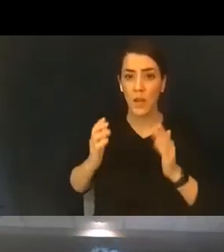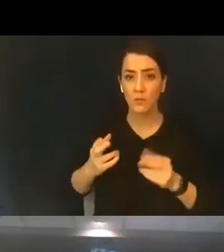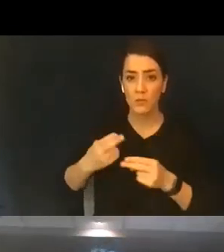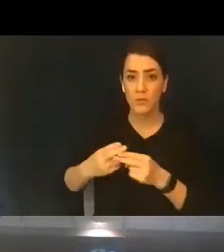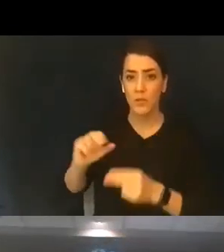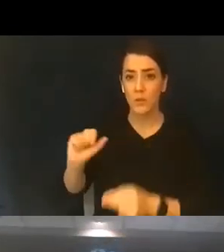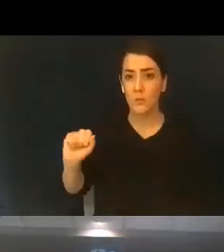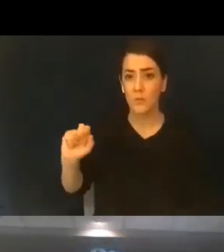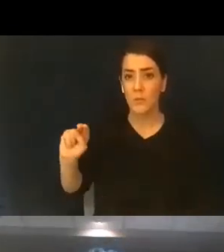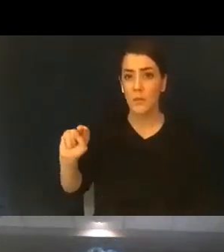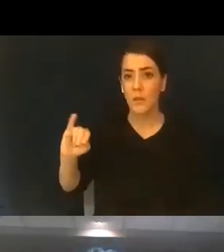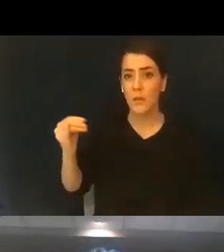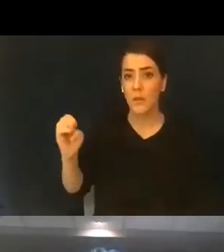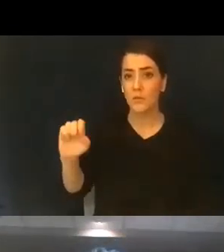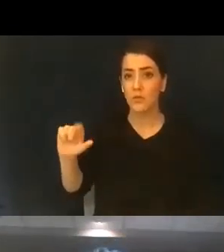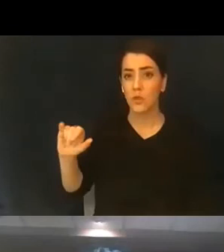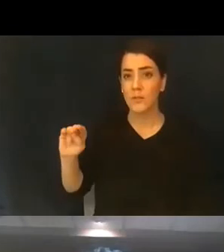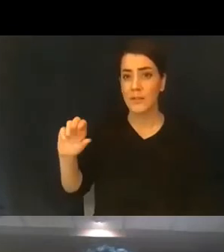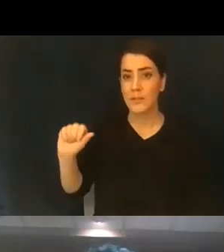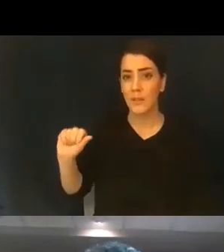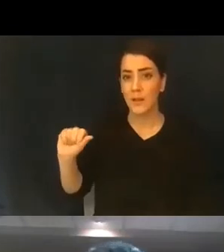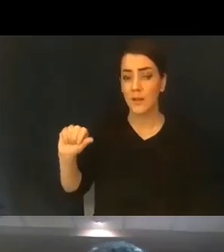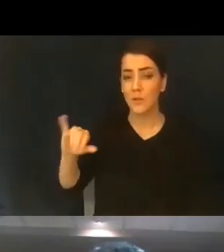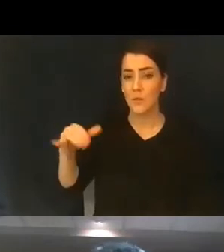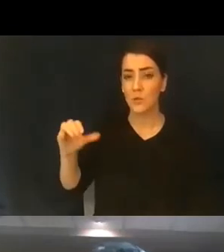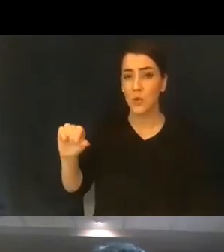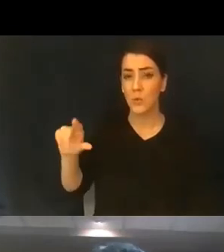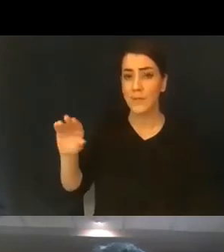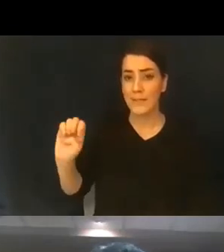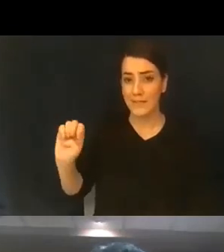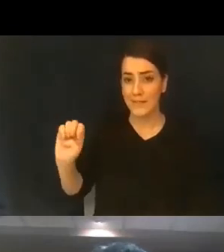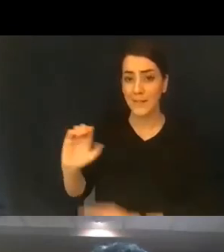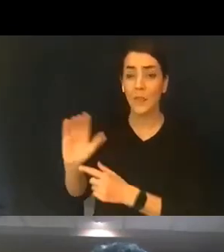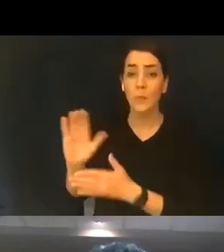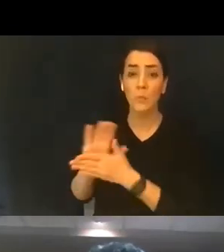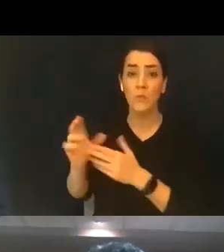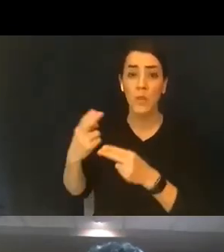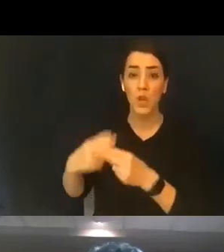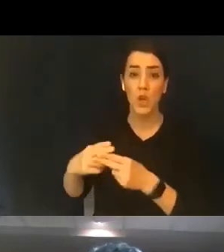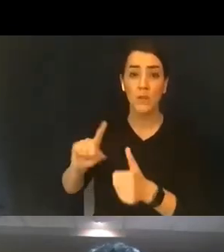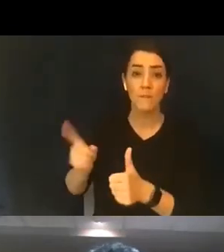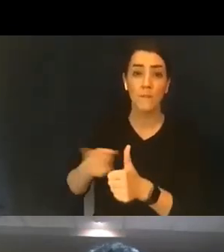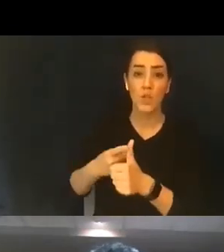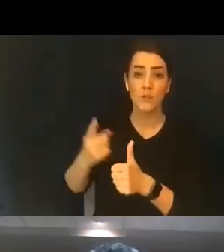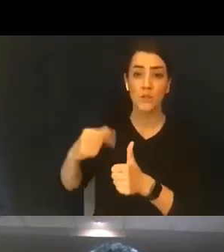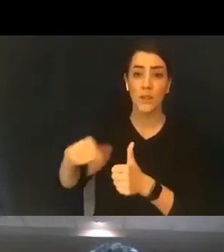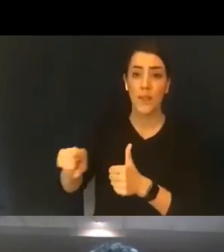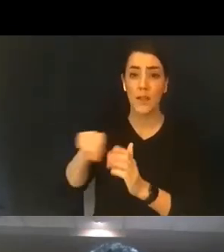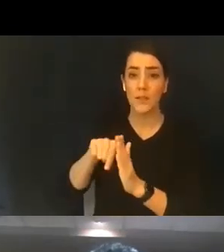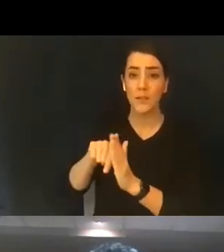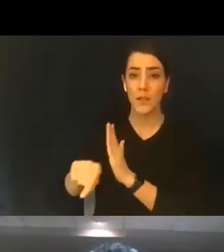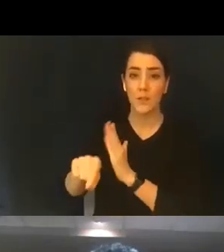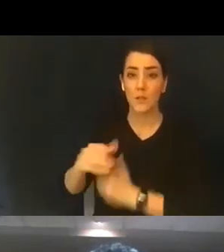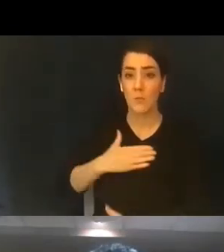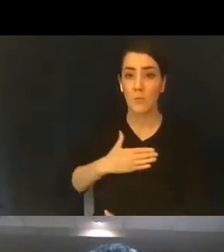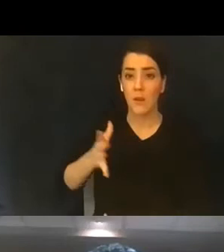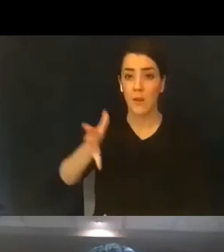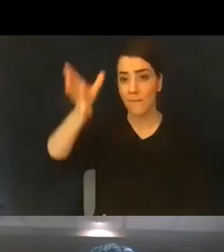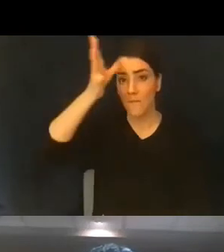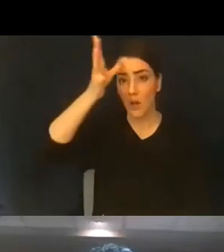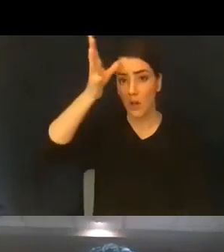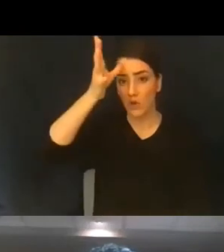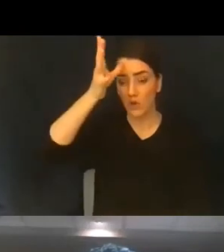the First They Killed My Father. In fact, our museum was, I think they classify it